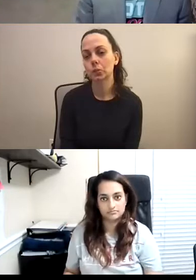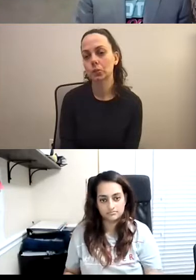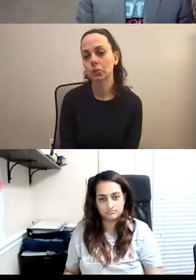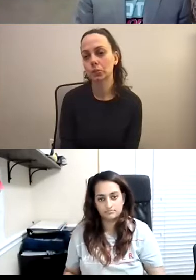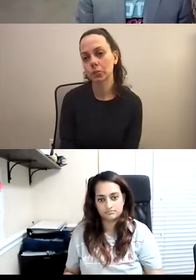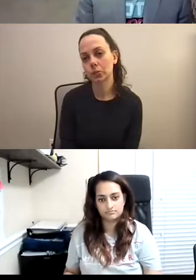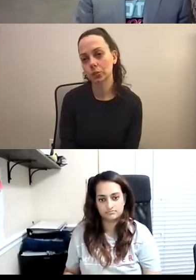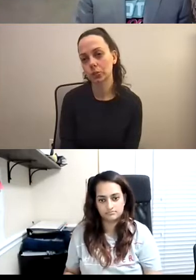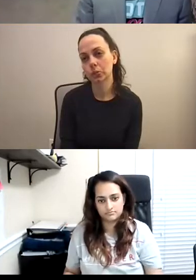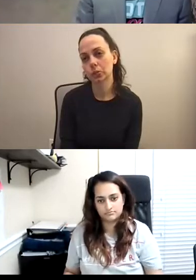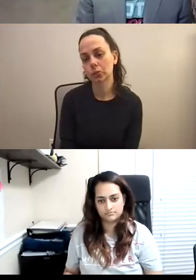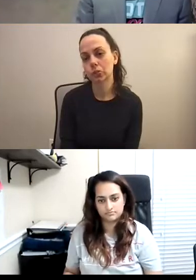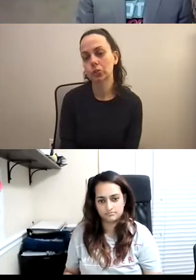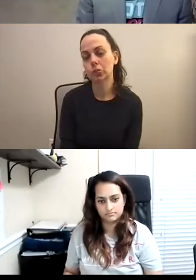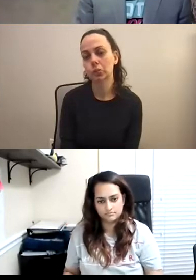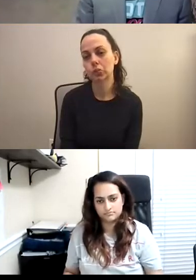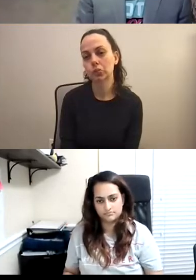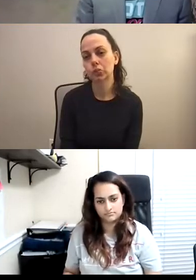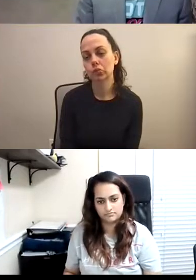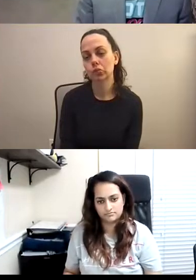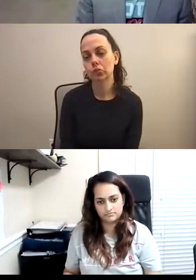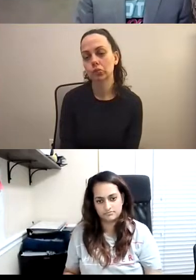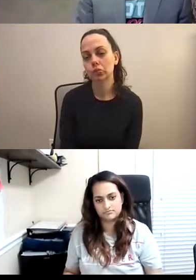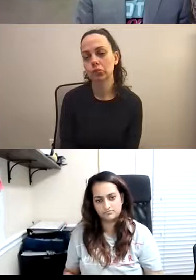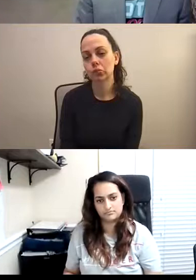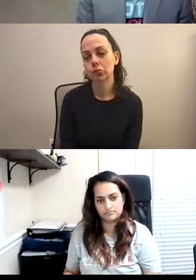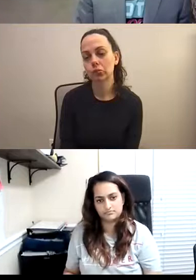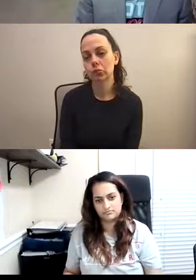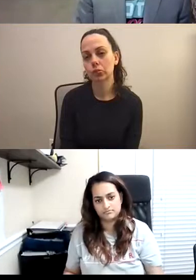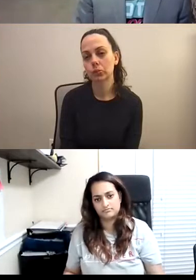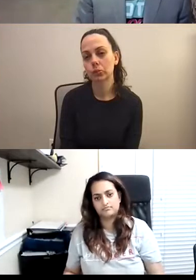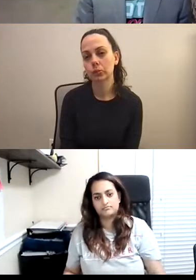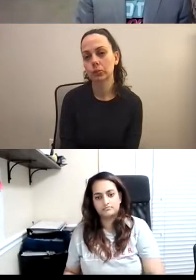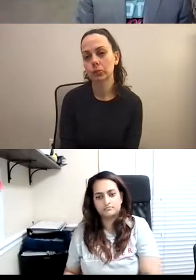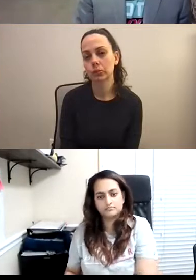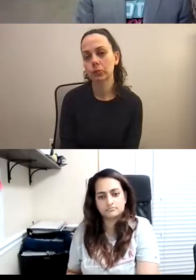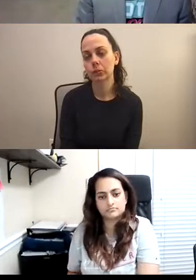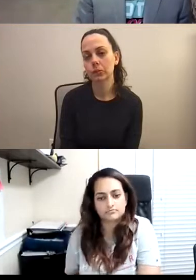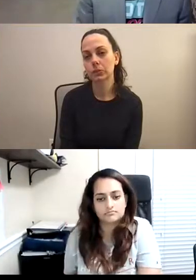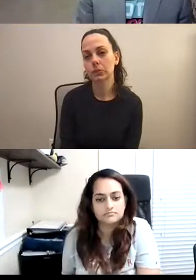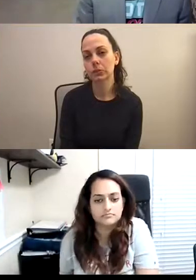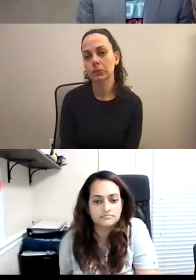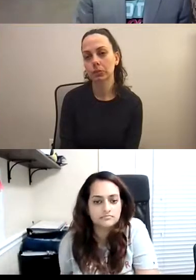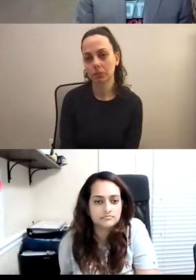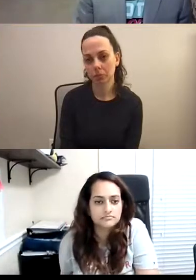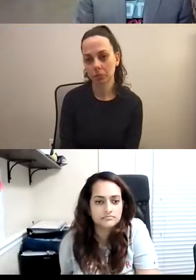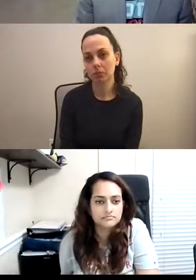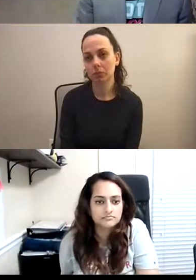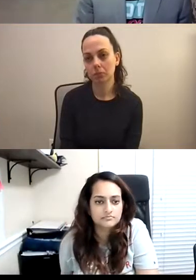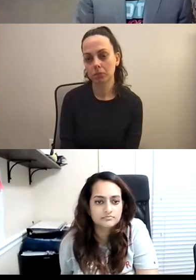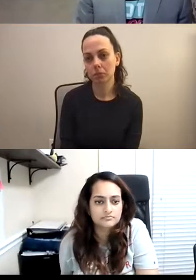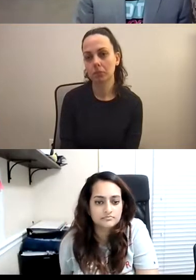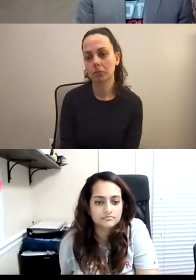into relationships, the overall goal is to become married, and marriage is